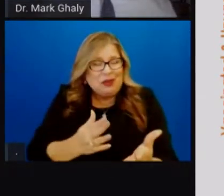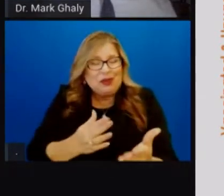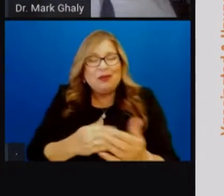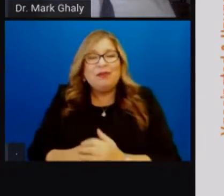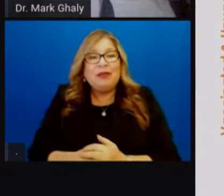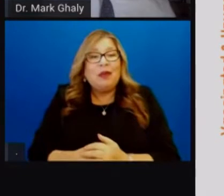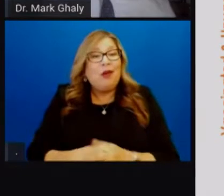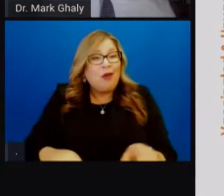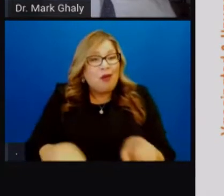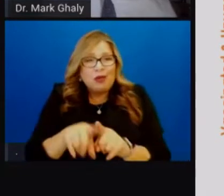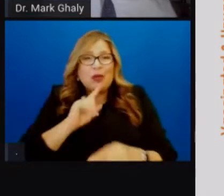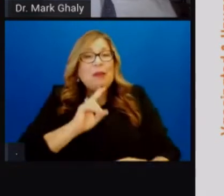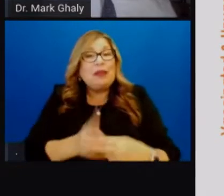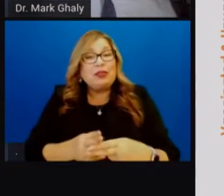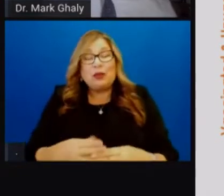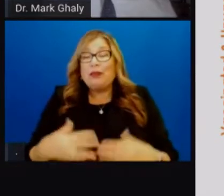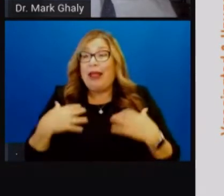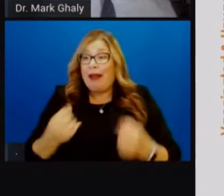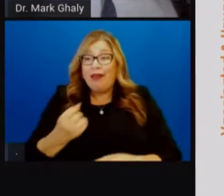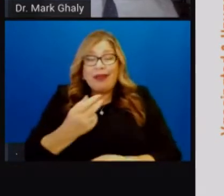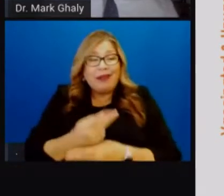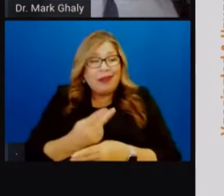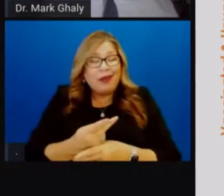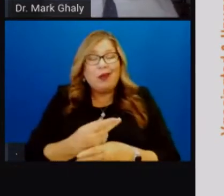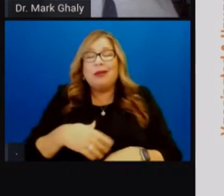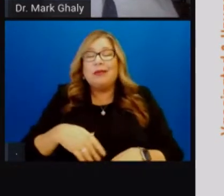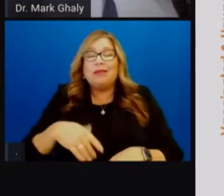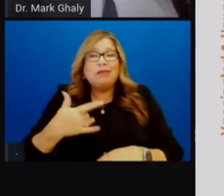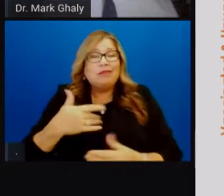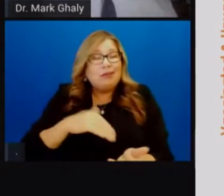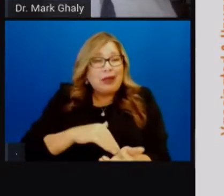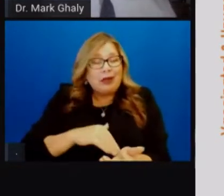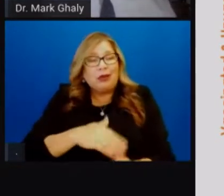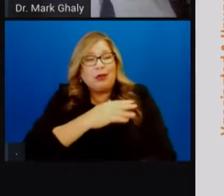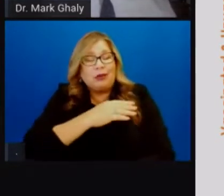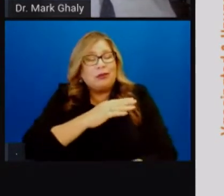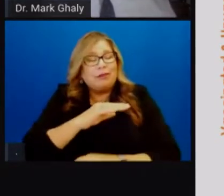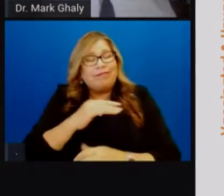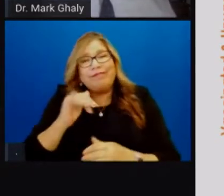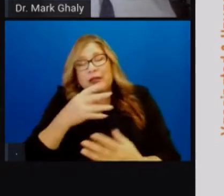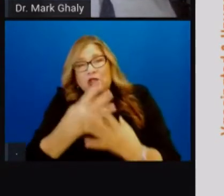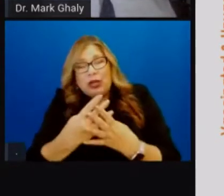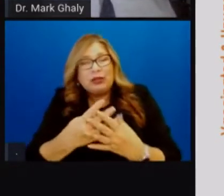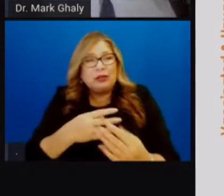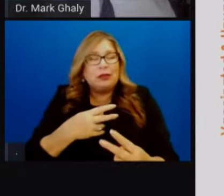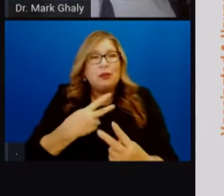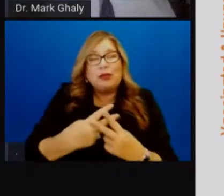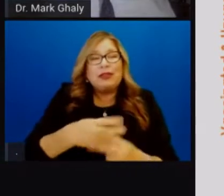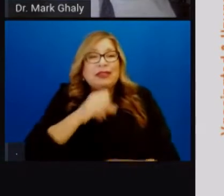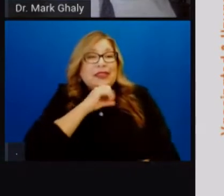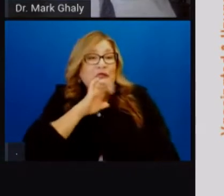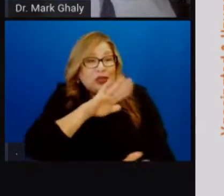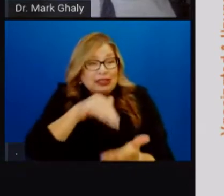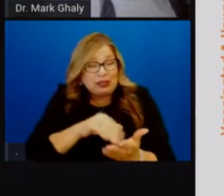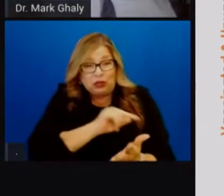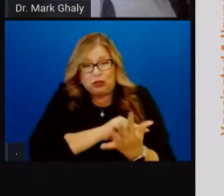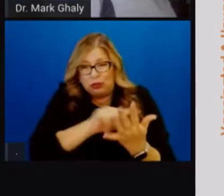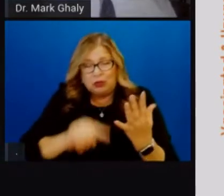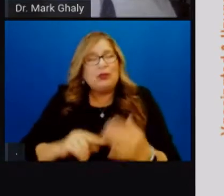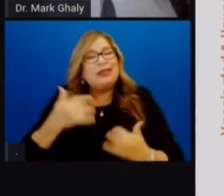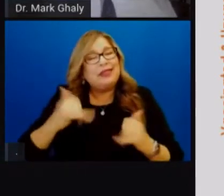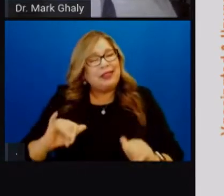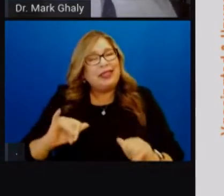that healthcare settings, long-term care settings, and jails and prisons will continue to have required